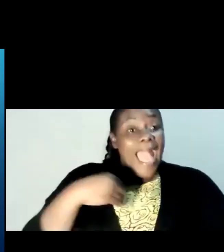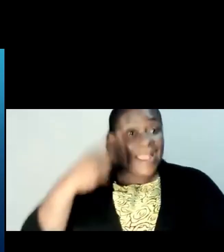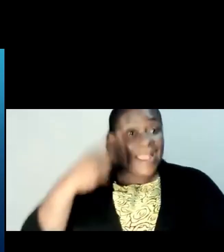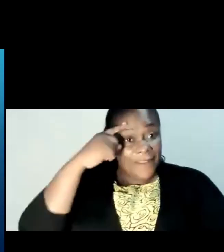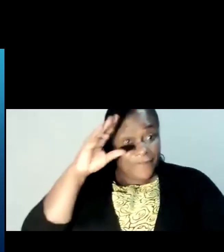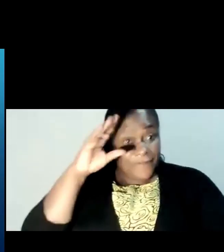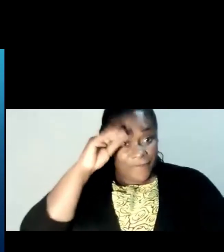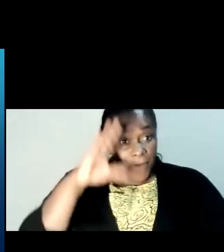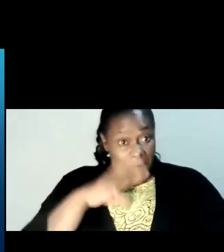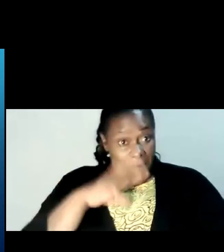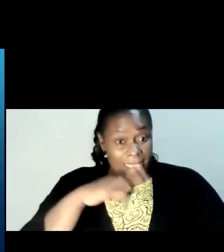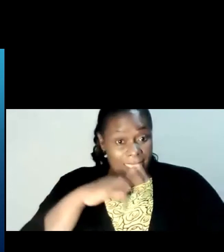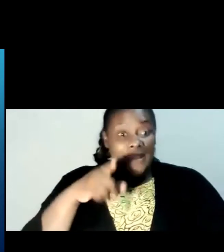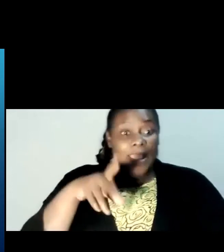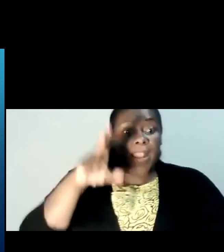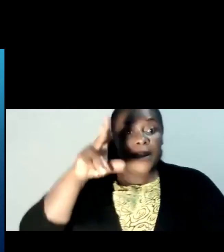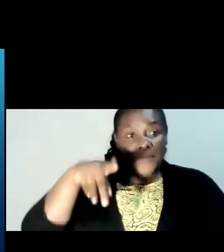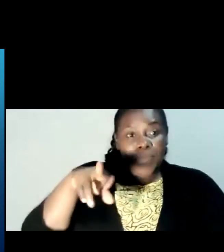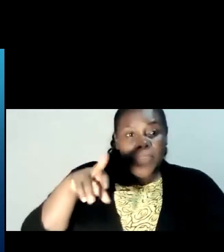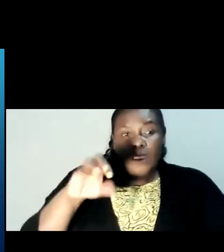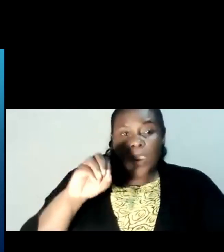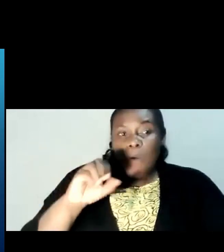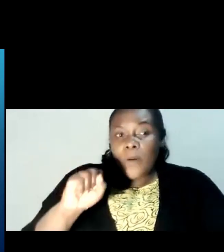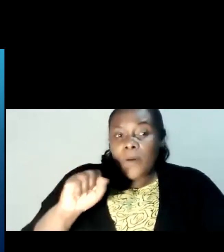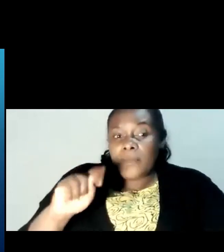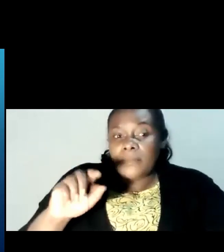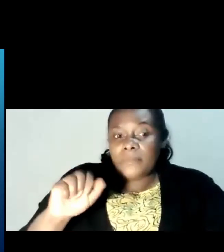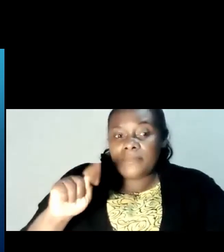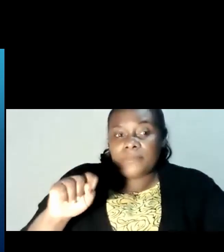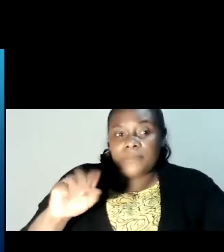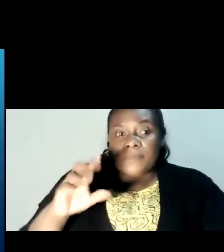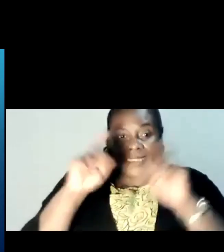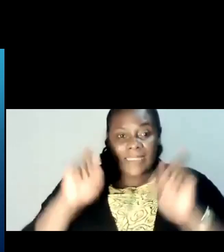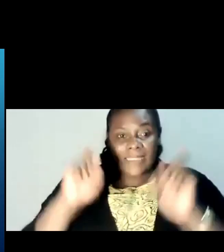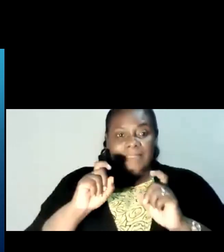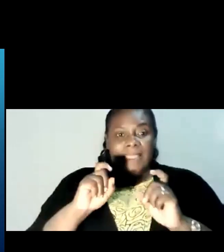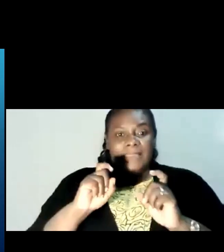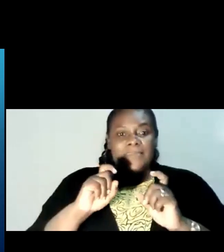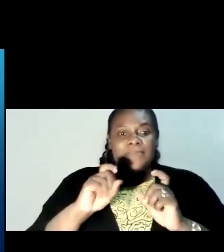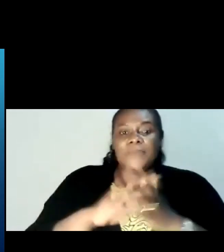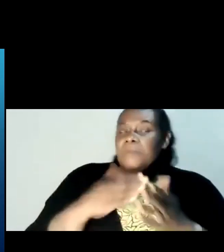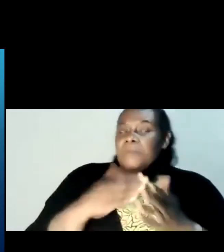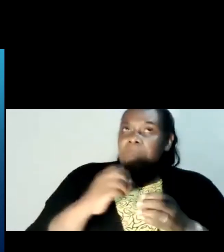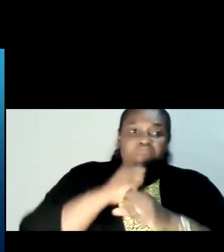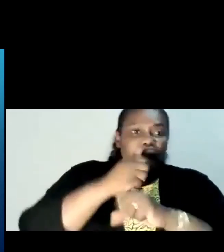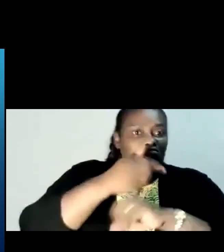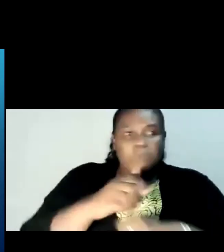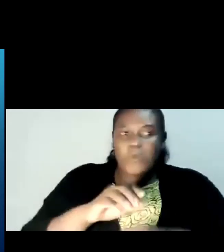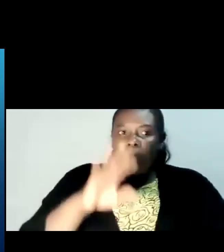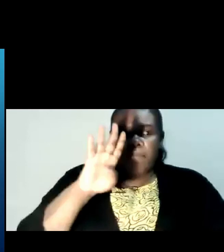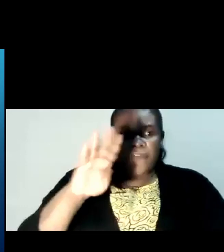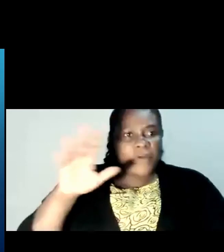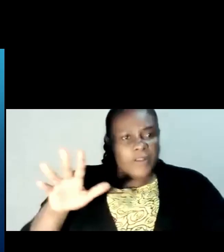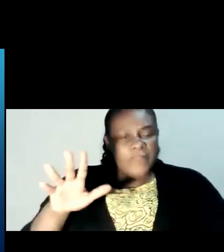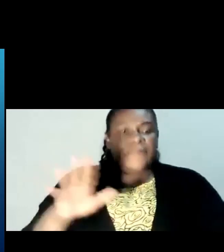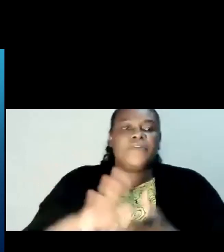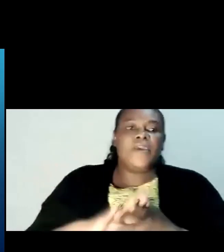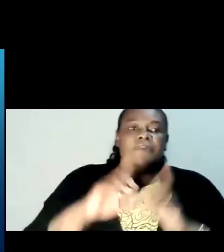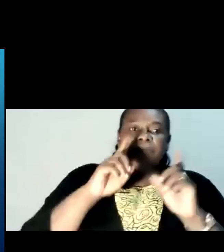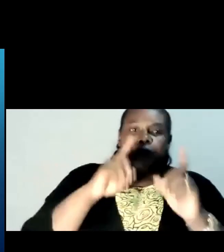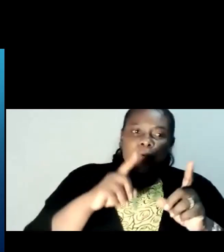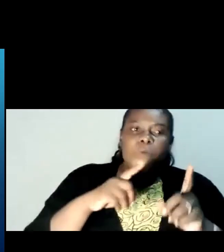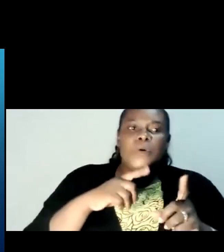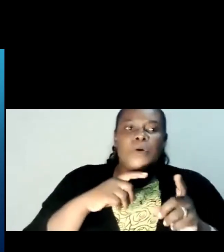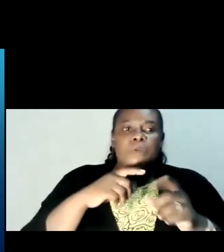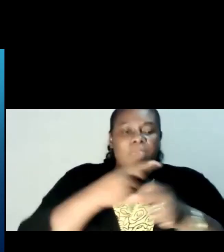used by men over 45 years old. This can be in the form of a blood test called the PSA, or